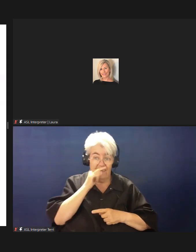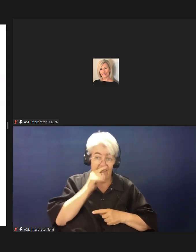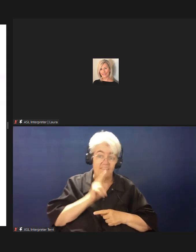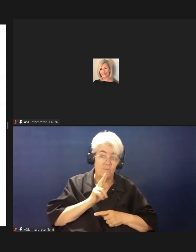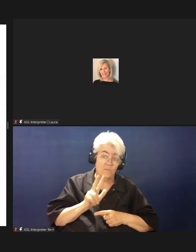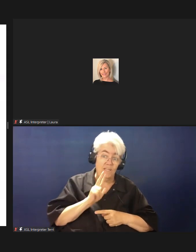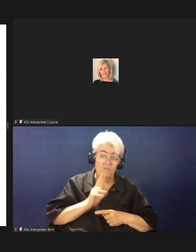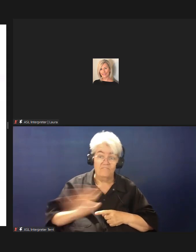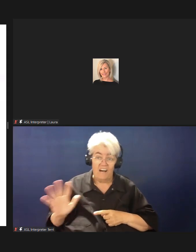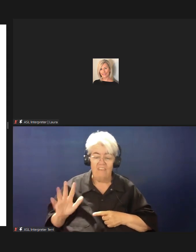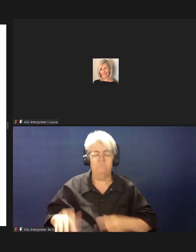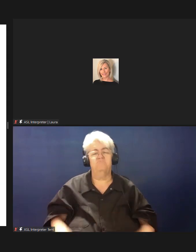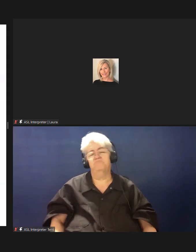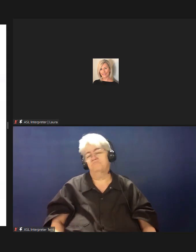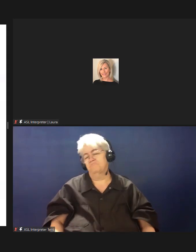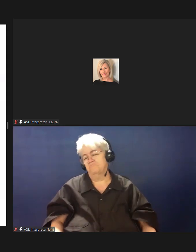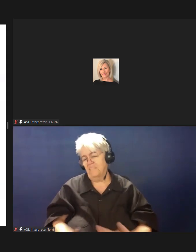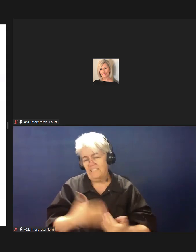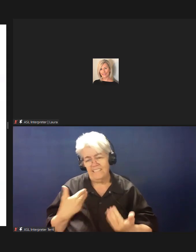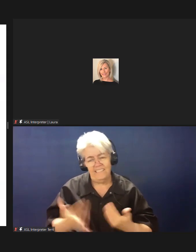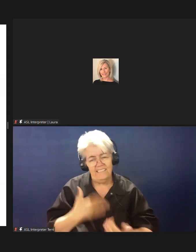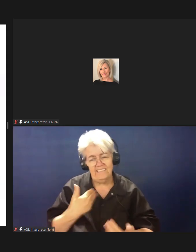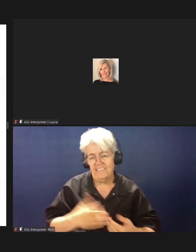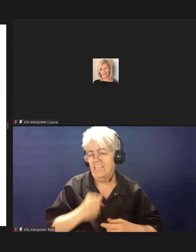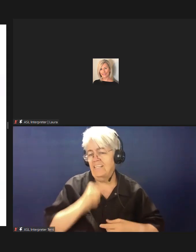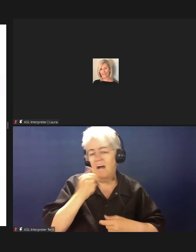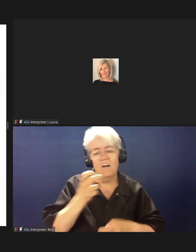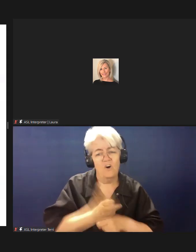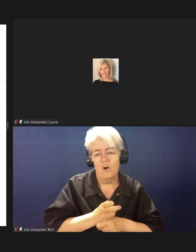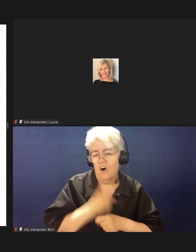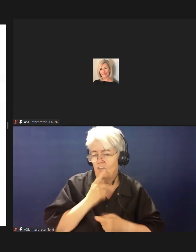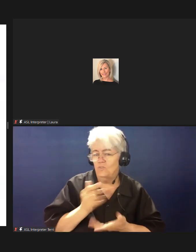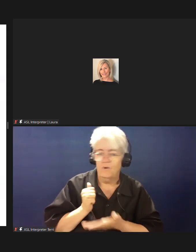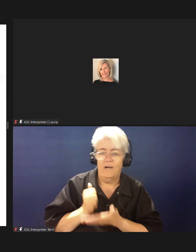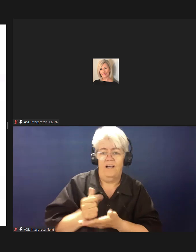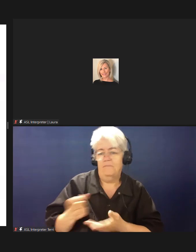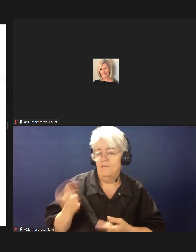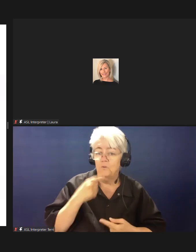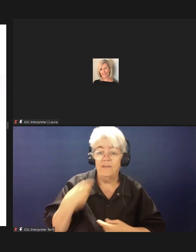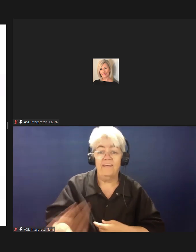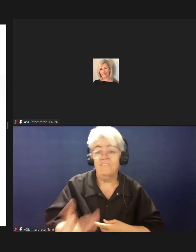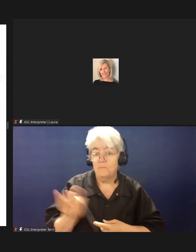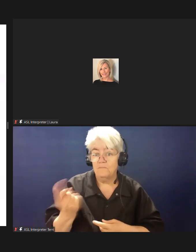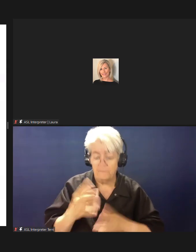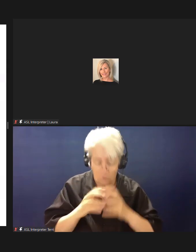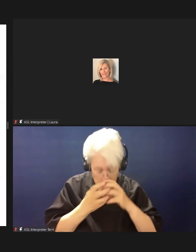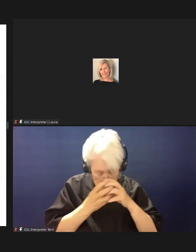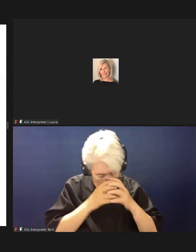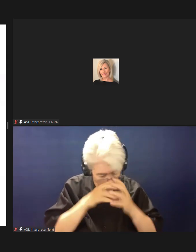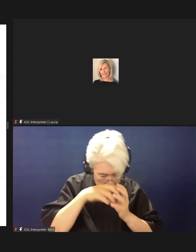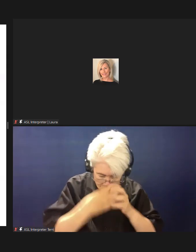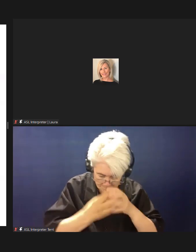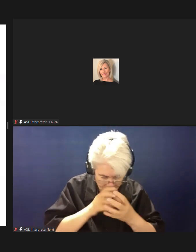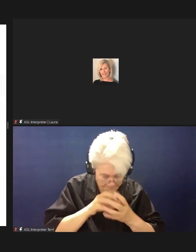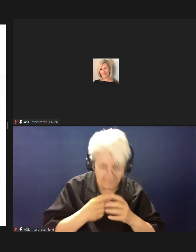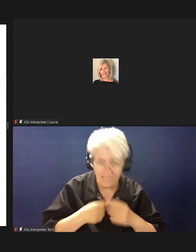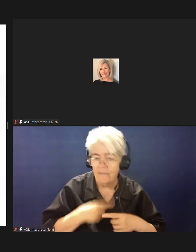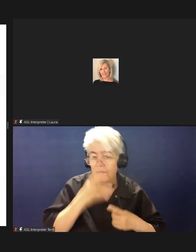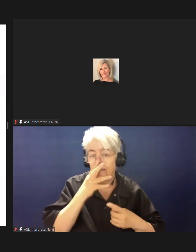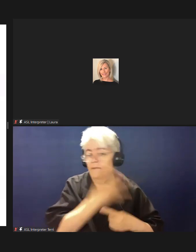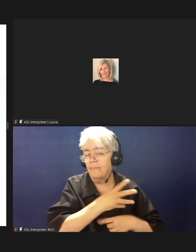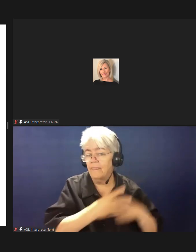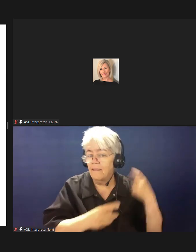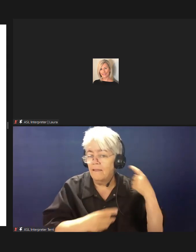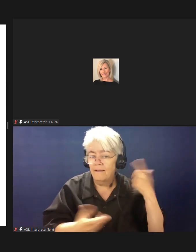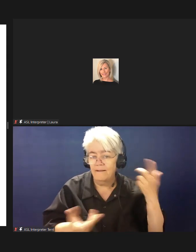be a breeze. It's really not hard to get them to cooperate with this. You just give them something to look at or a toy to hold, and it's